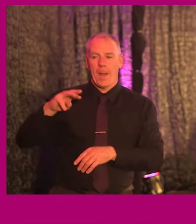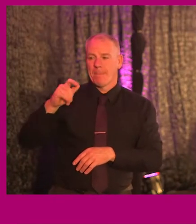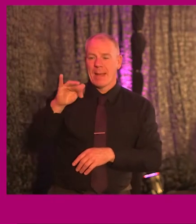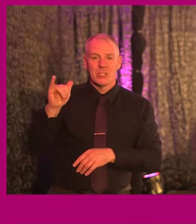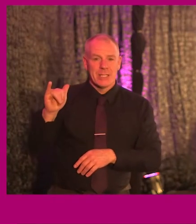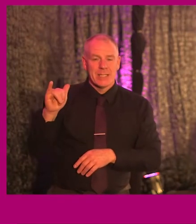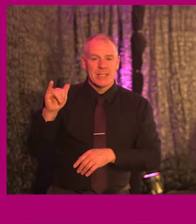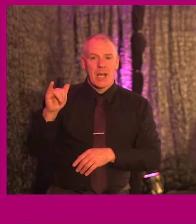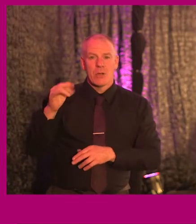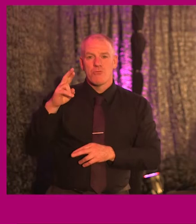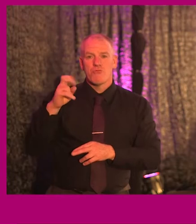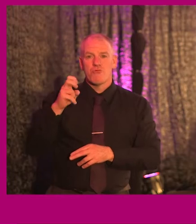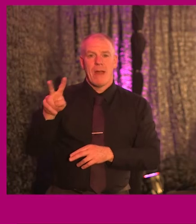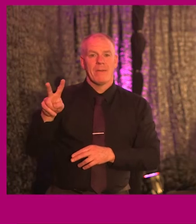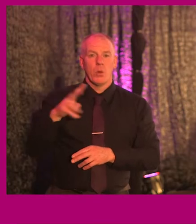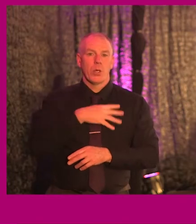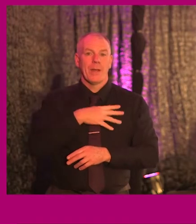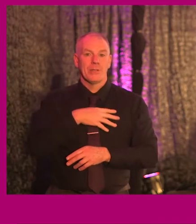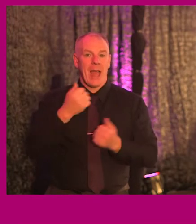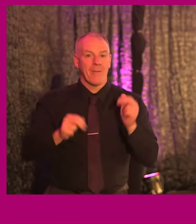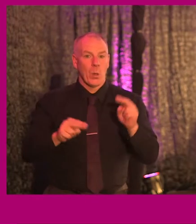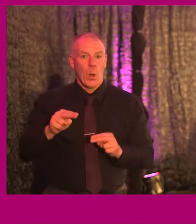And for those of you who haven't heard, she has a new Prime Minister.